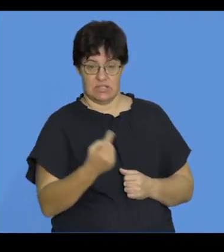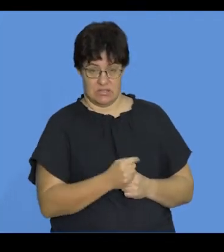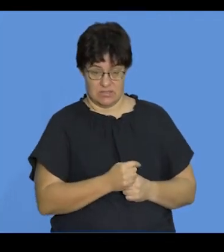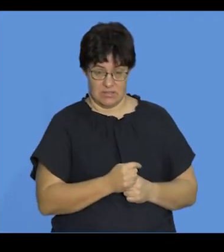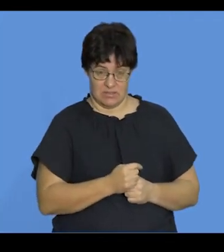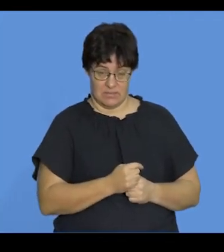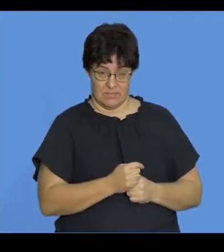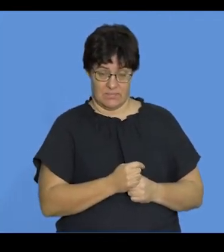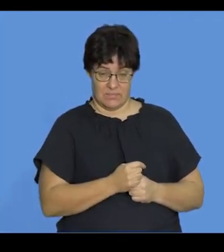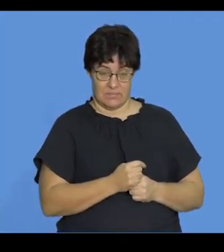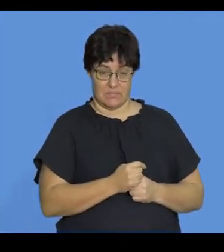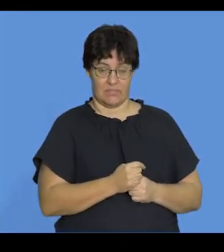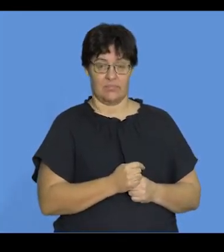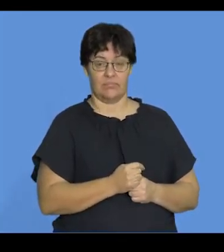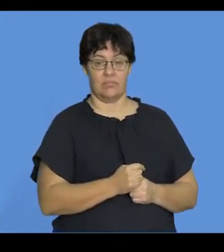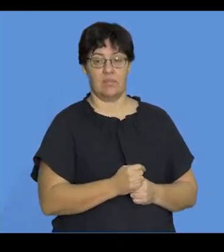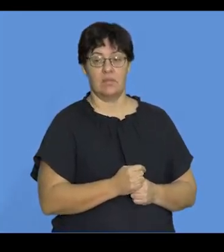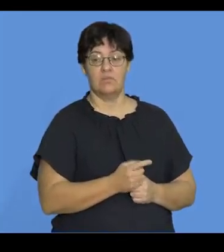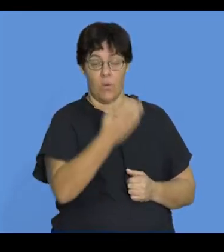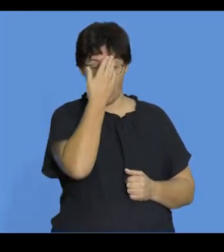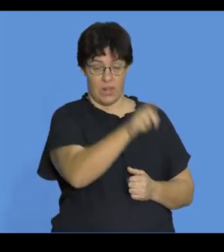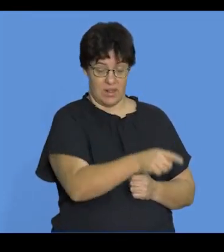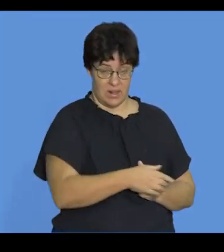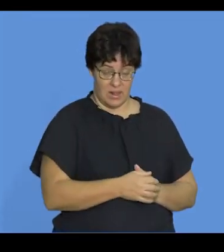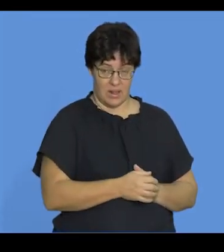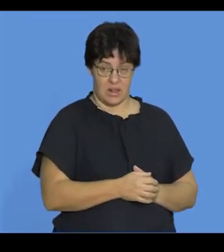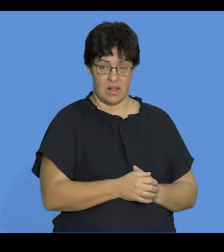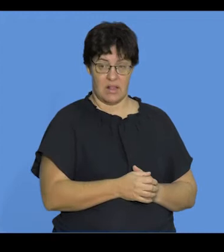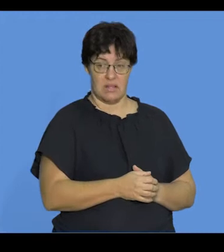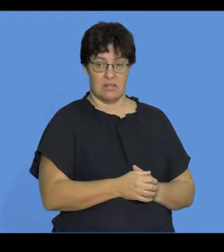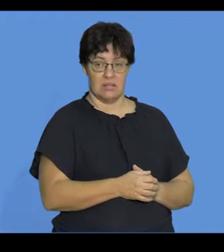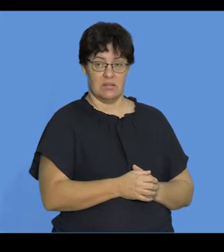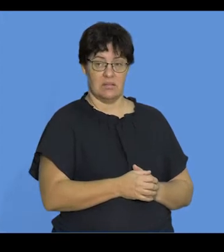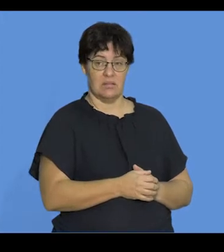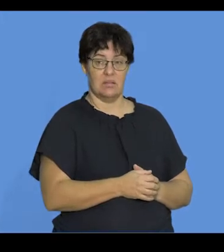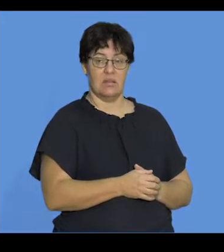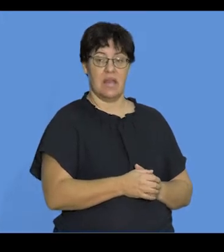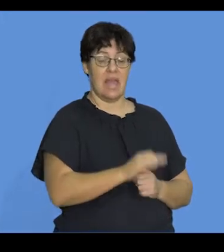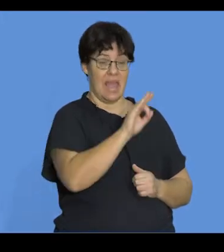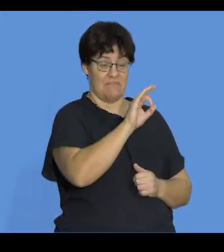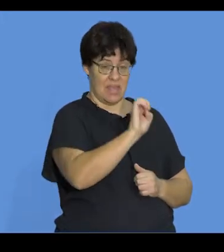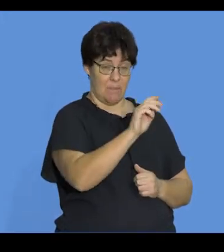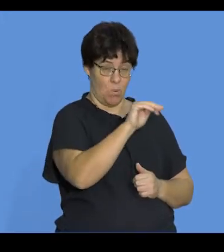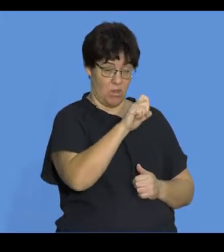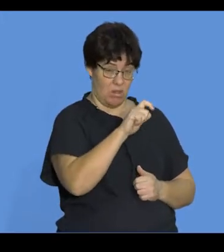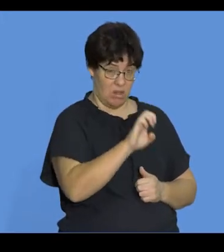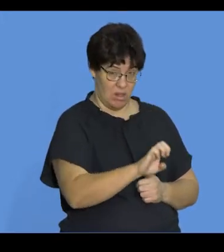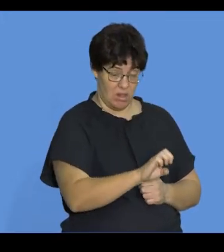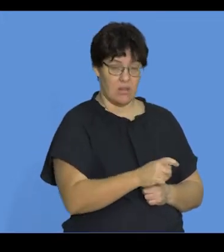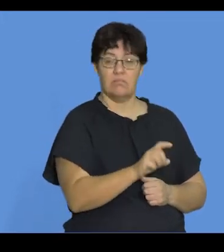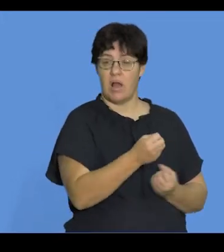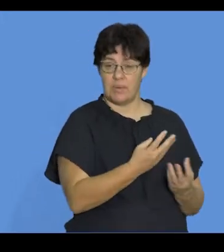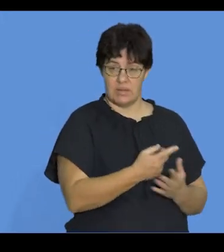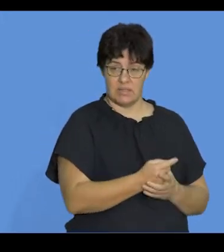of substance of the reactants, right? So we know that the number of moles, the moles of iron rather, okay, is equals